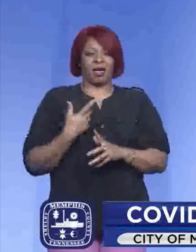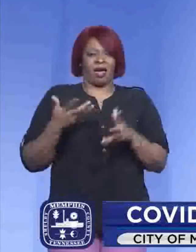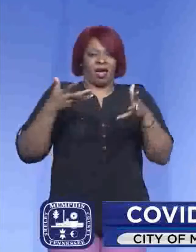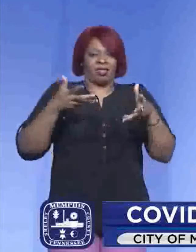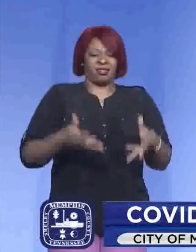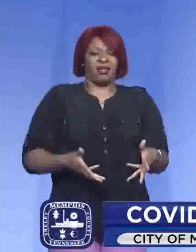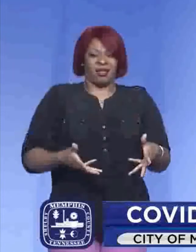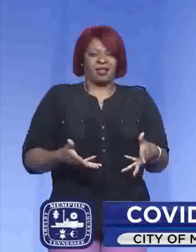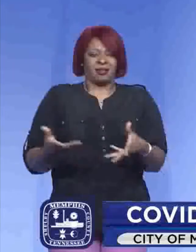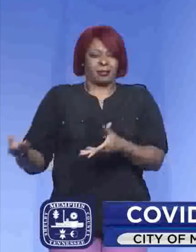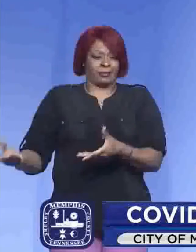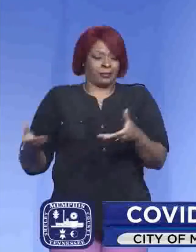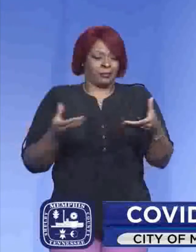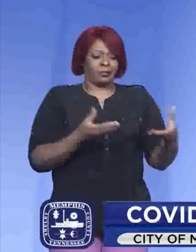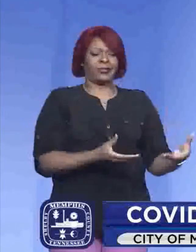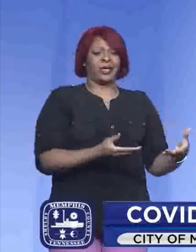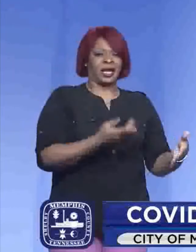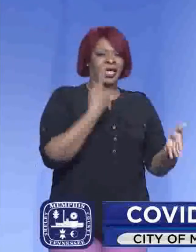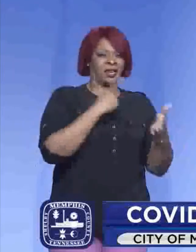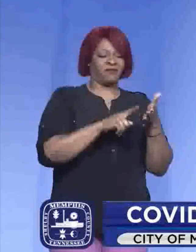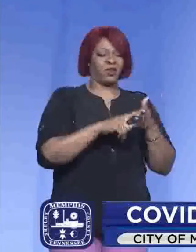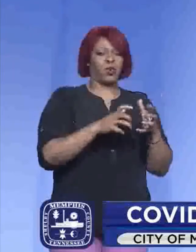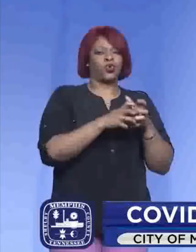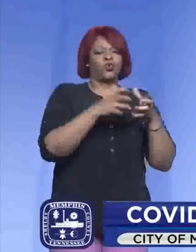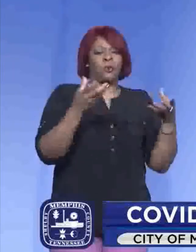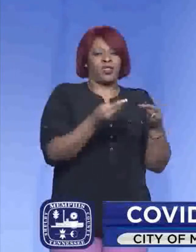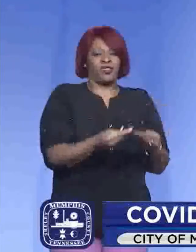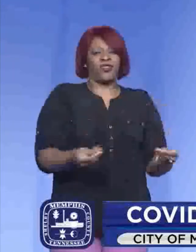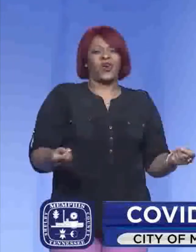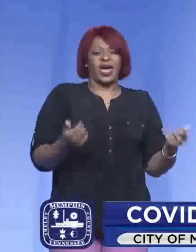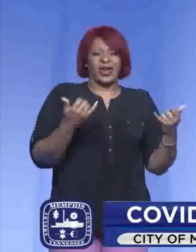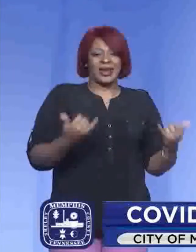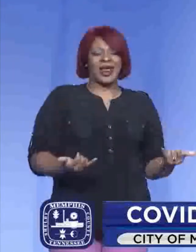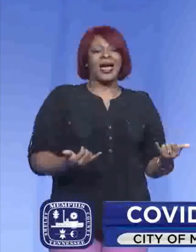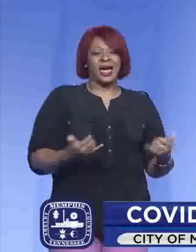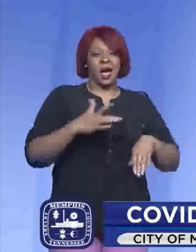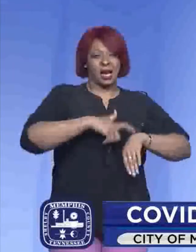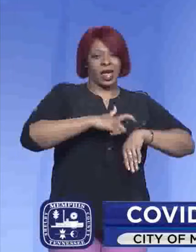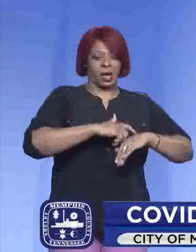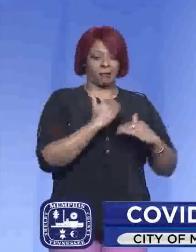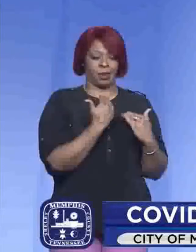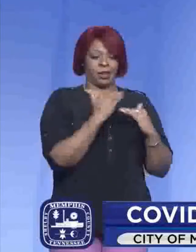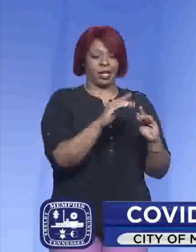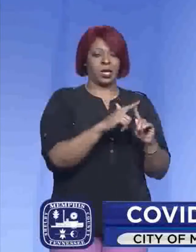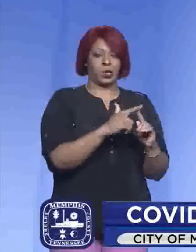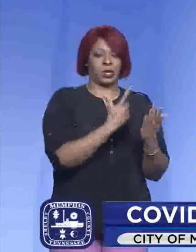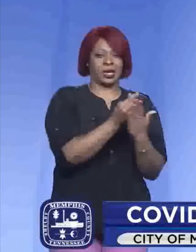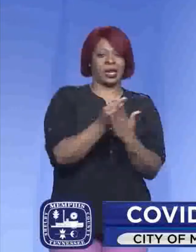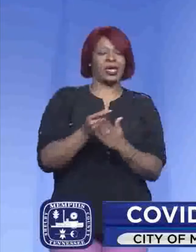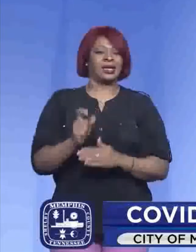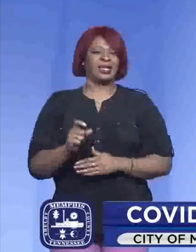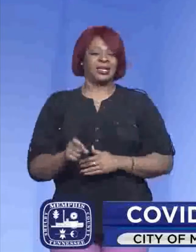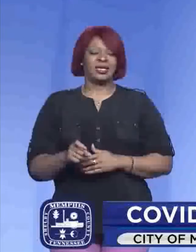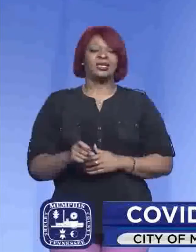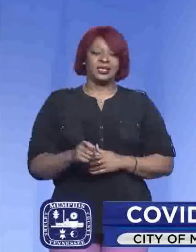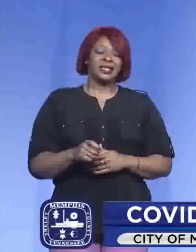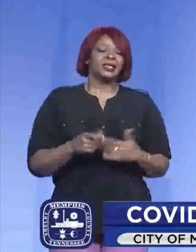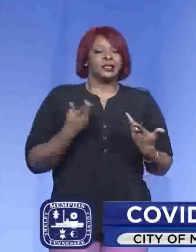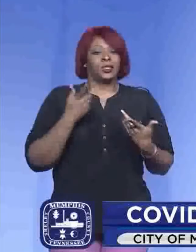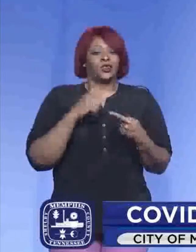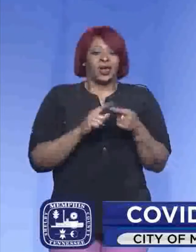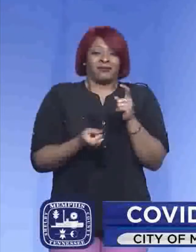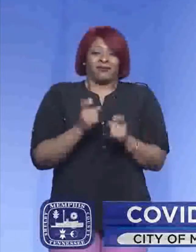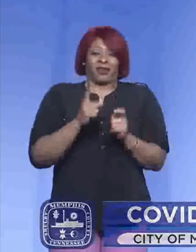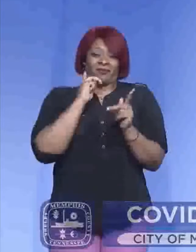just bringing too much back into your inventory, and you have too much thawed that is now on the clock that needs to get out. So it is an art,